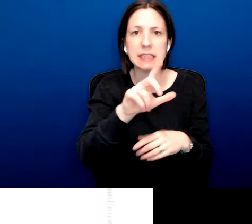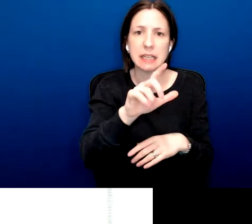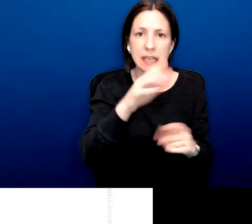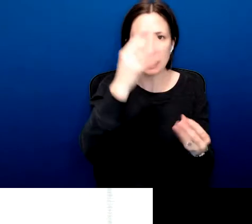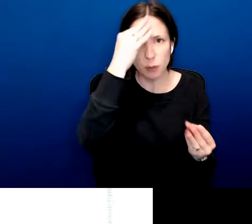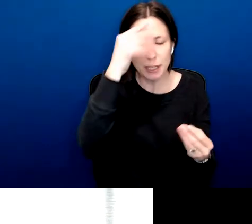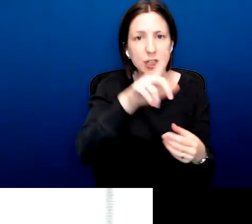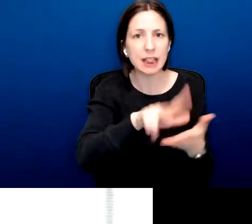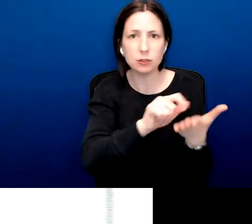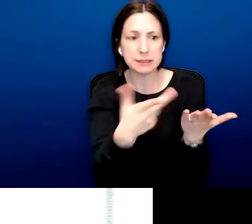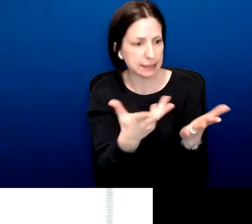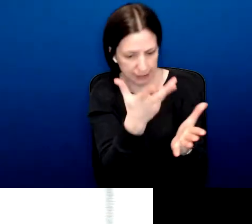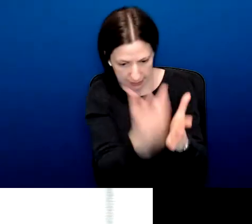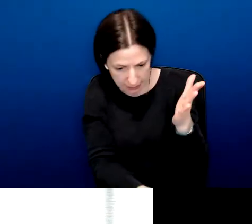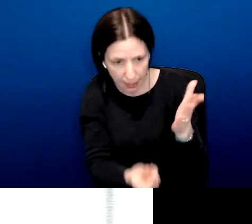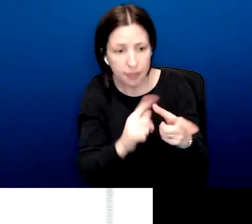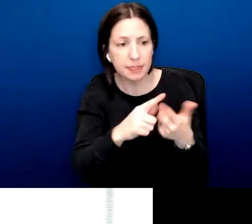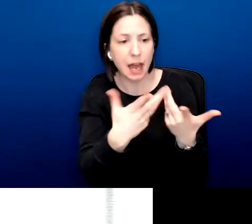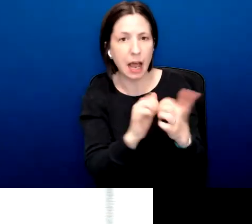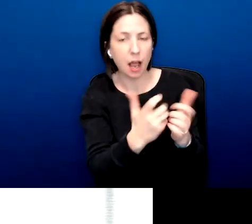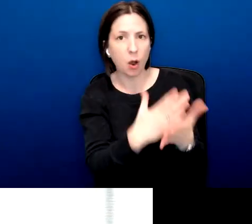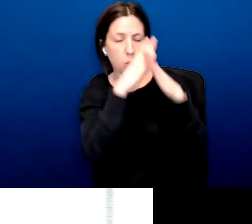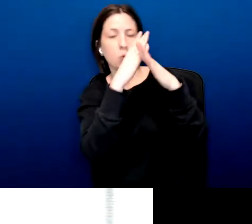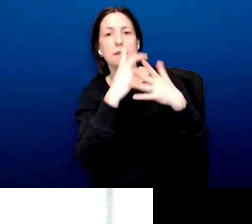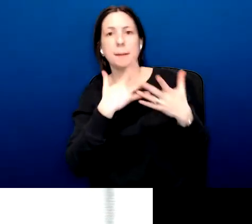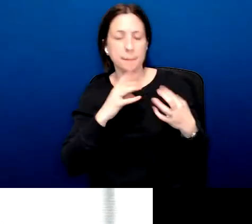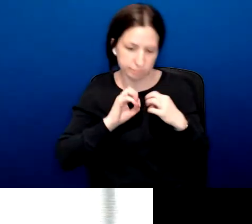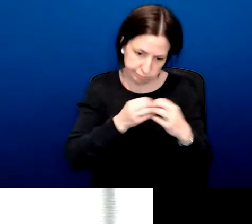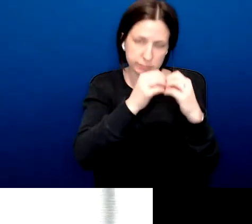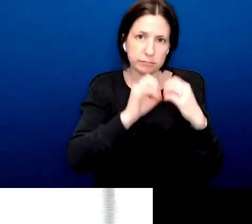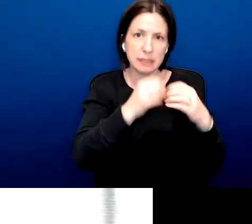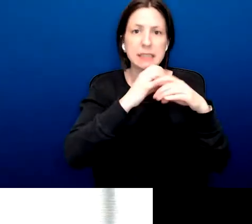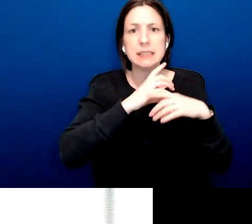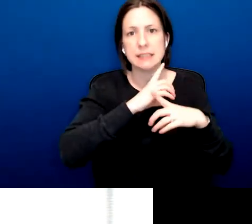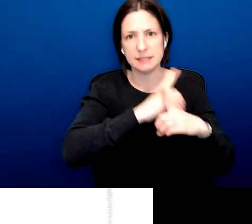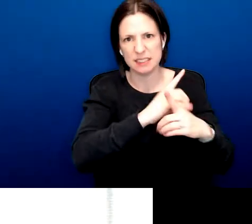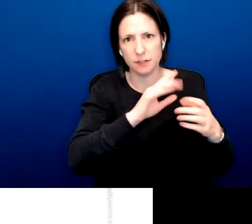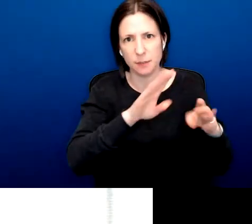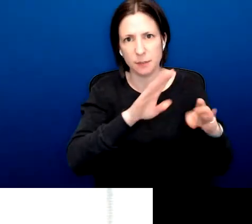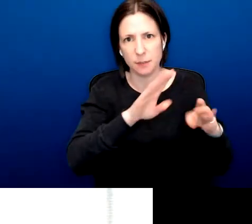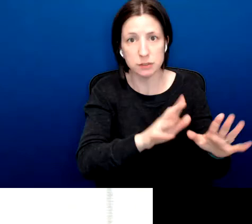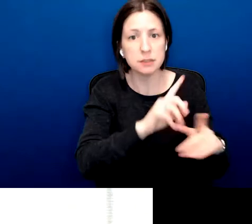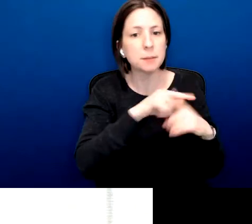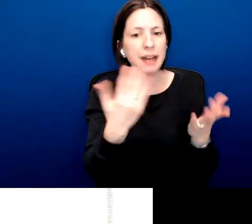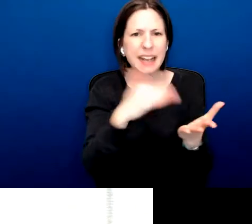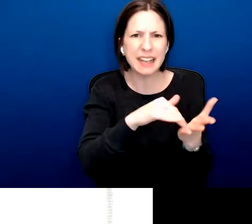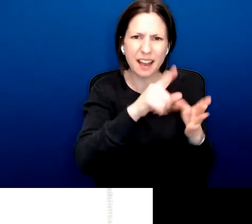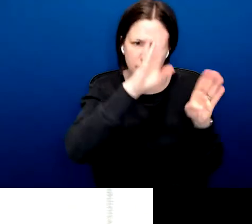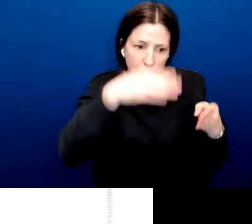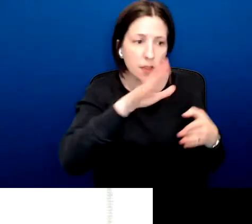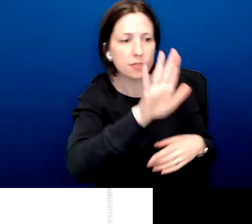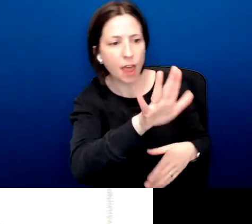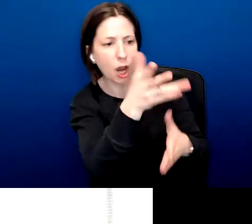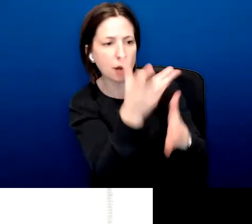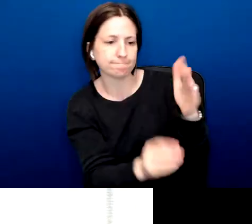individuals and how they engage in these defensive behaviors. But the issue with this is it puts all the onus on the individual, and it really doesn't consider